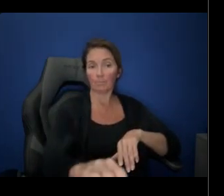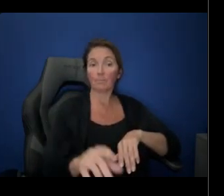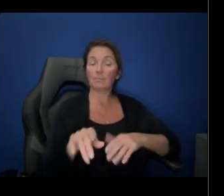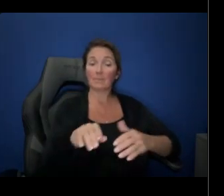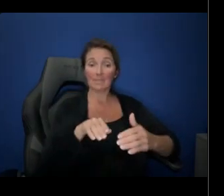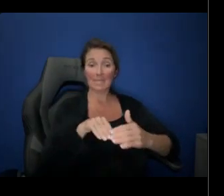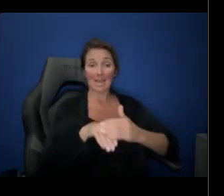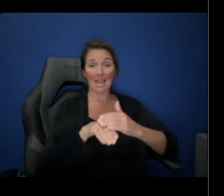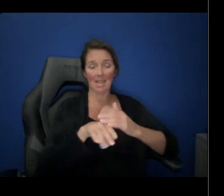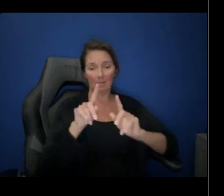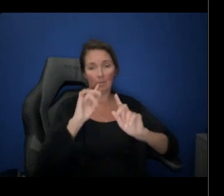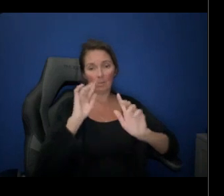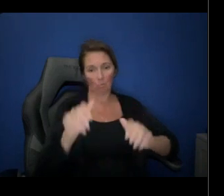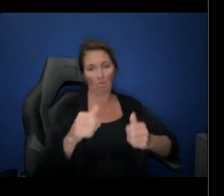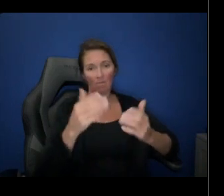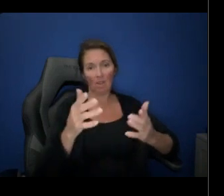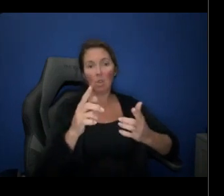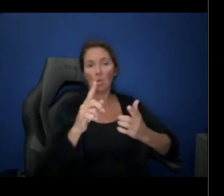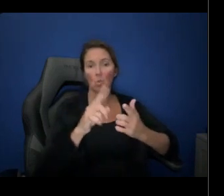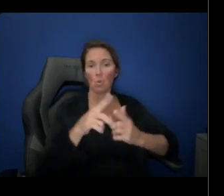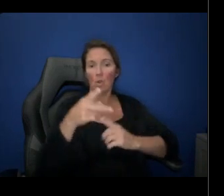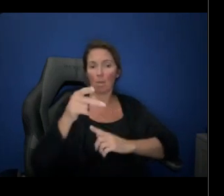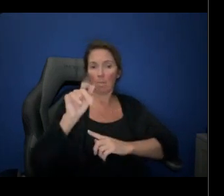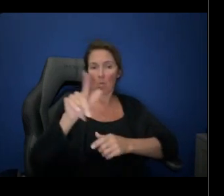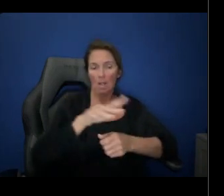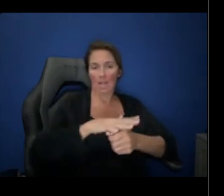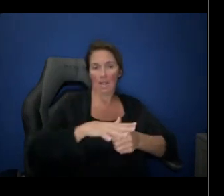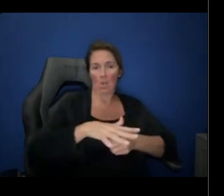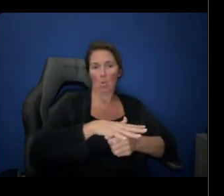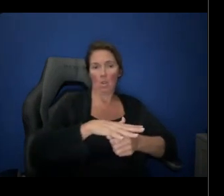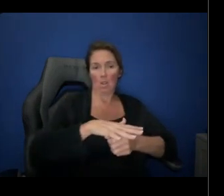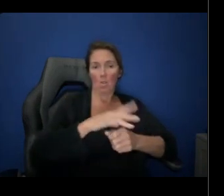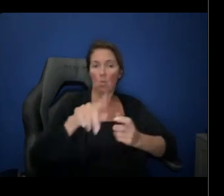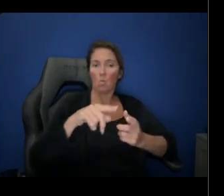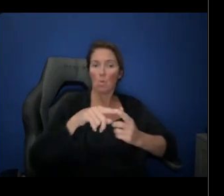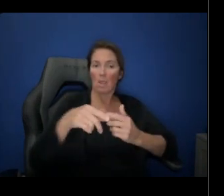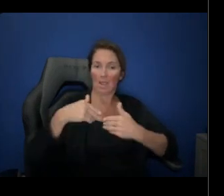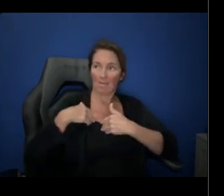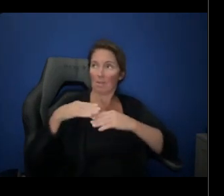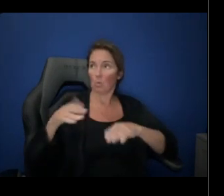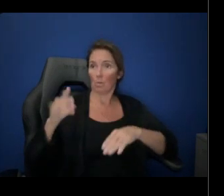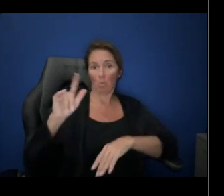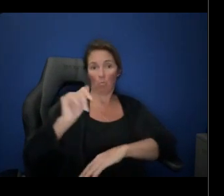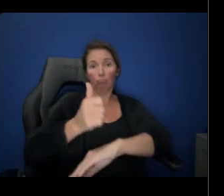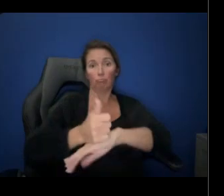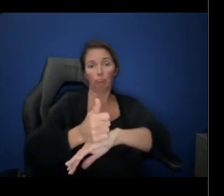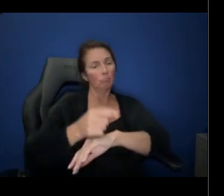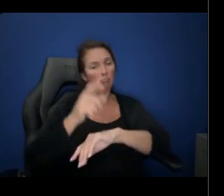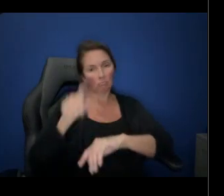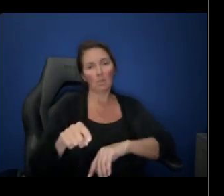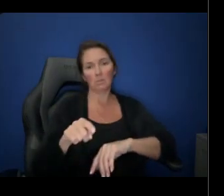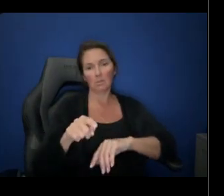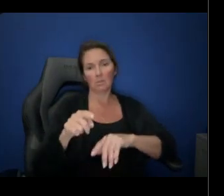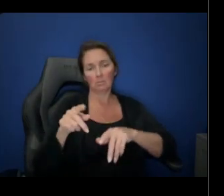Access must be provided to the pool area when there is a swimming pool.